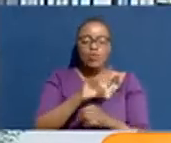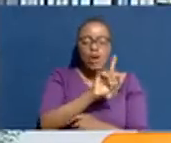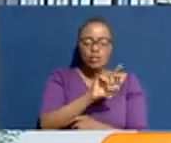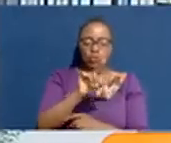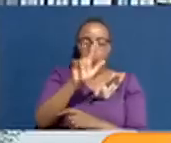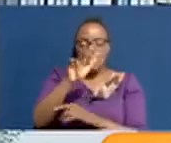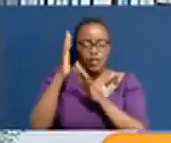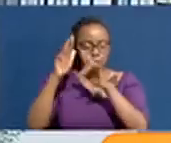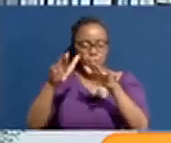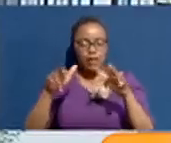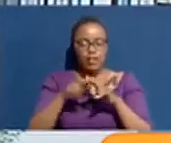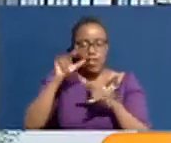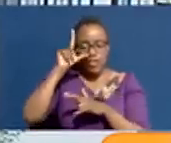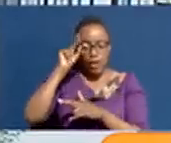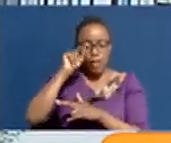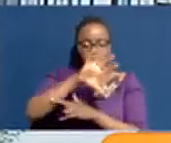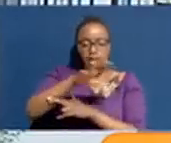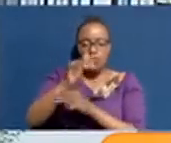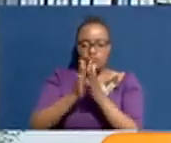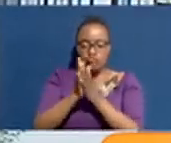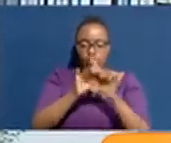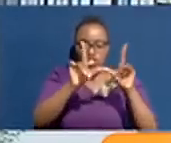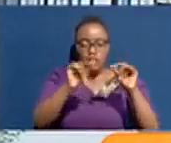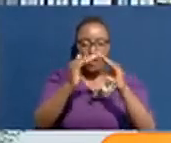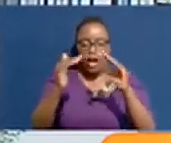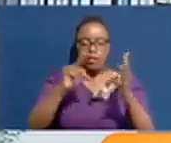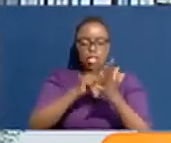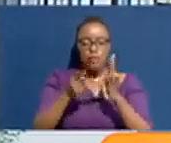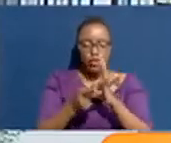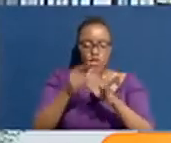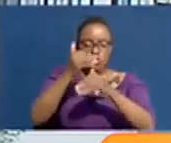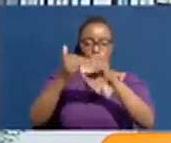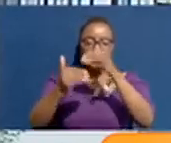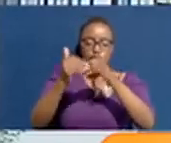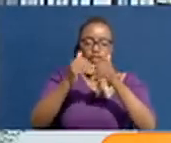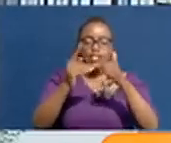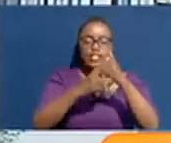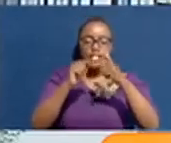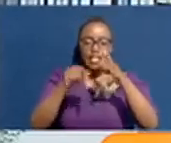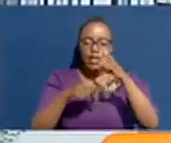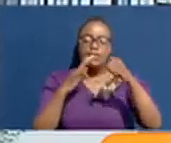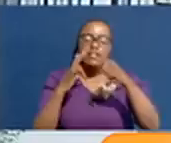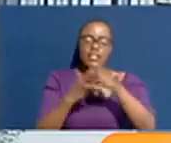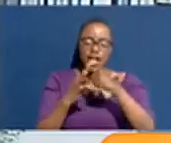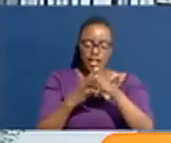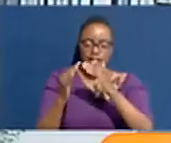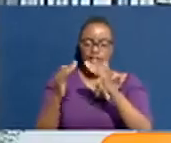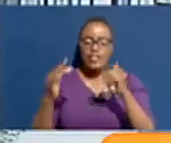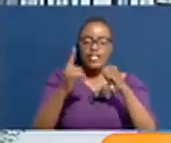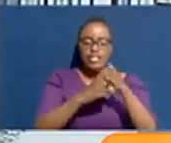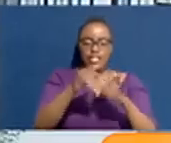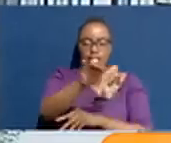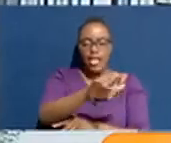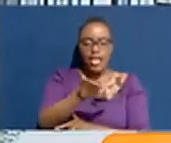is part of the Mombasa County's ambitious affordable housing project to construct at least 6,800 units in 6